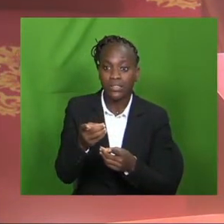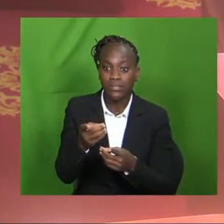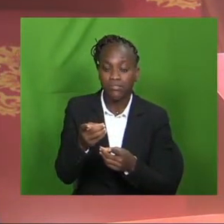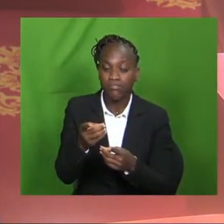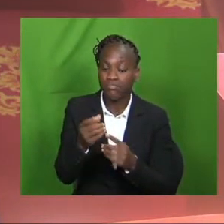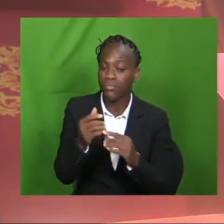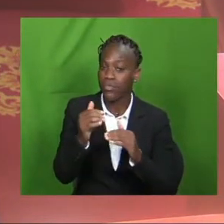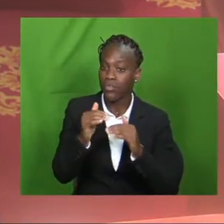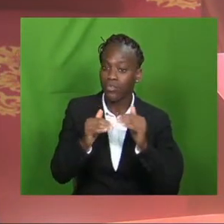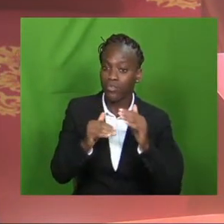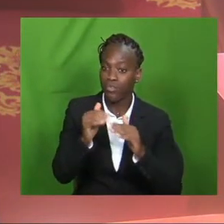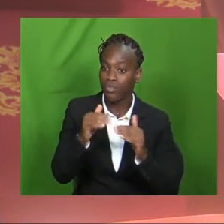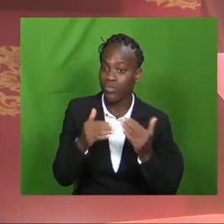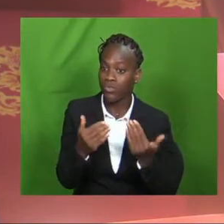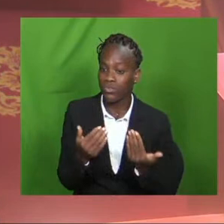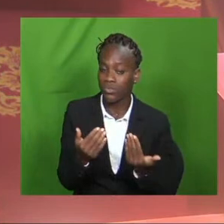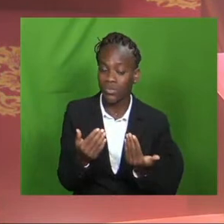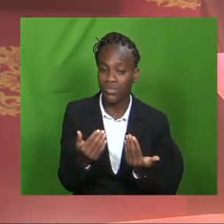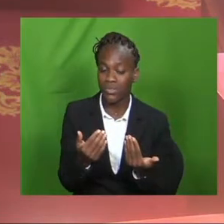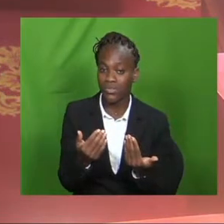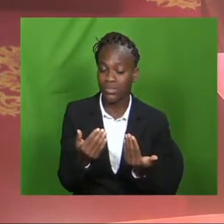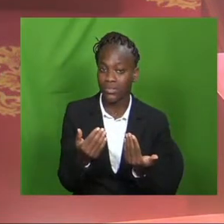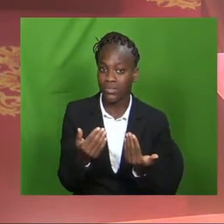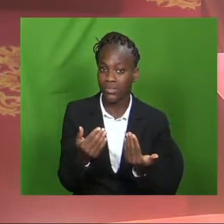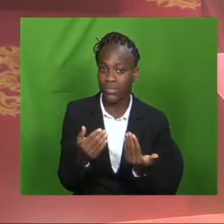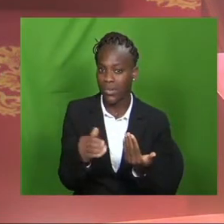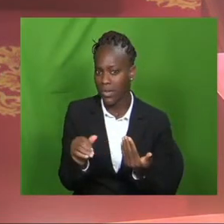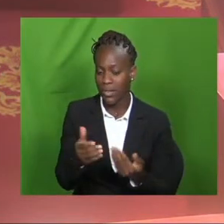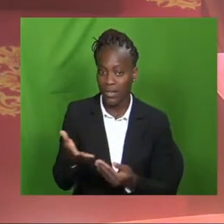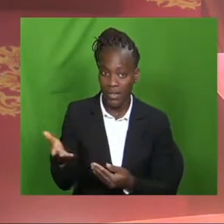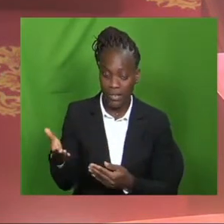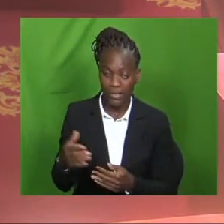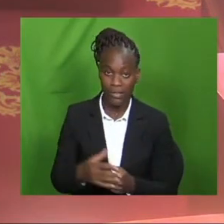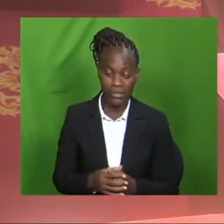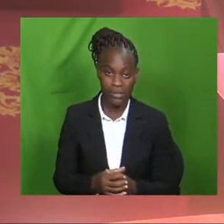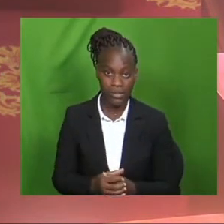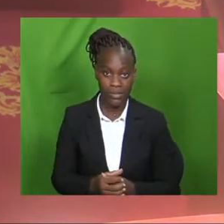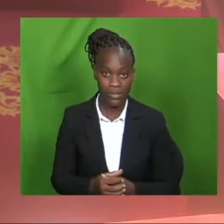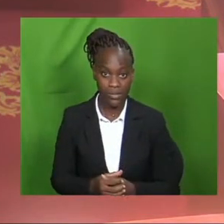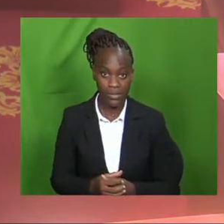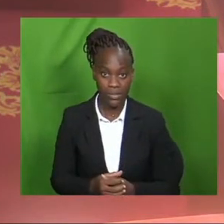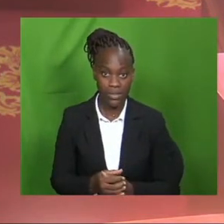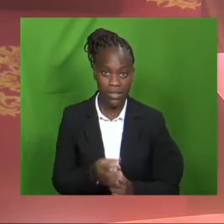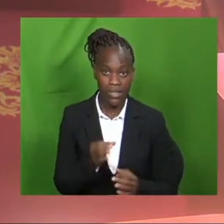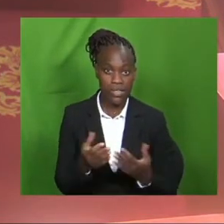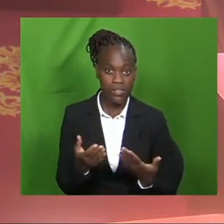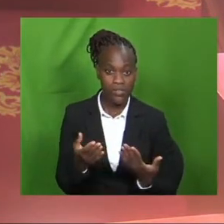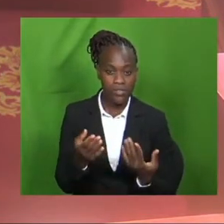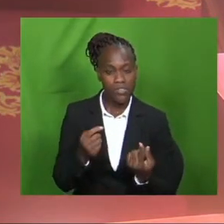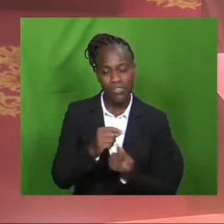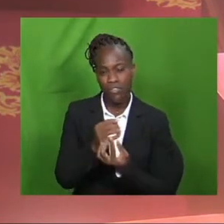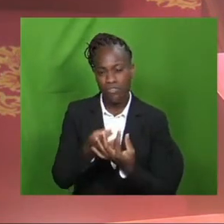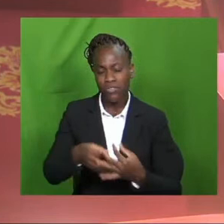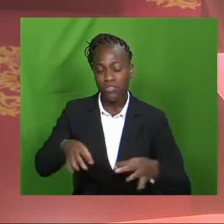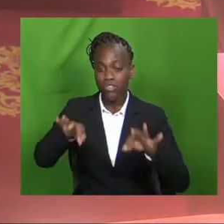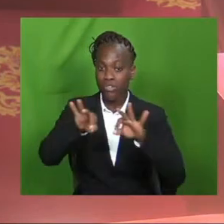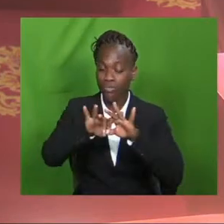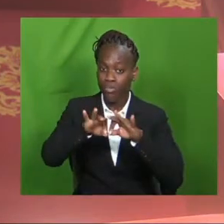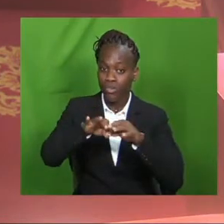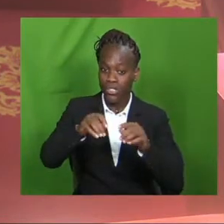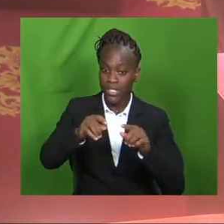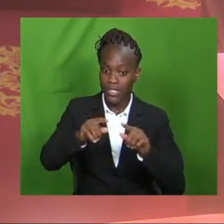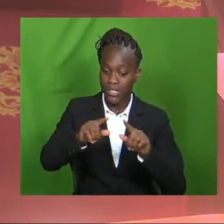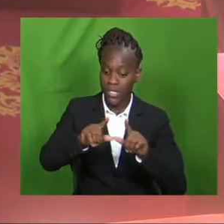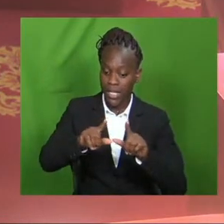construct box culvert. If it's of a significant length,